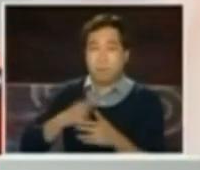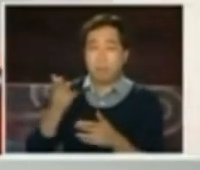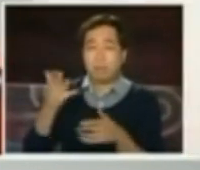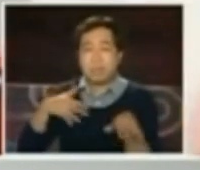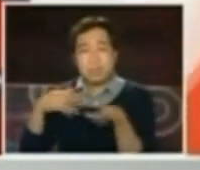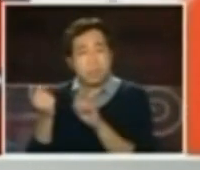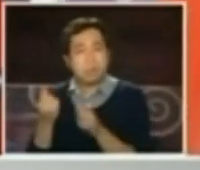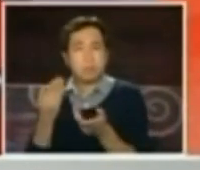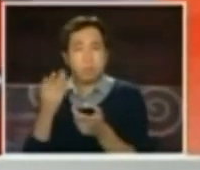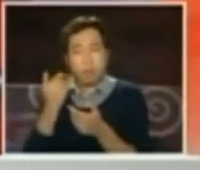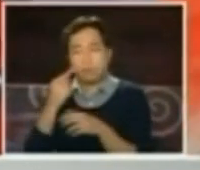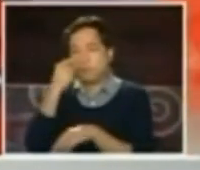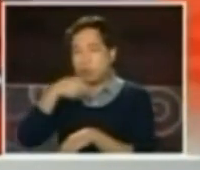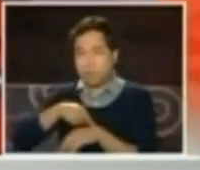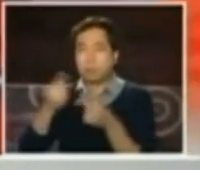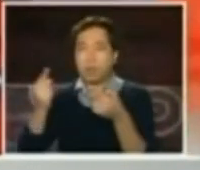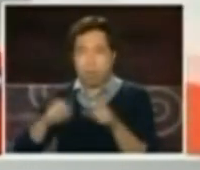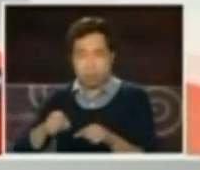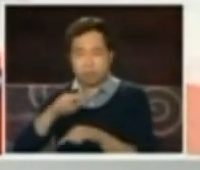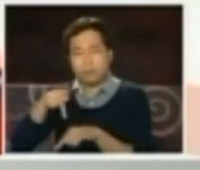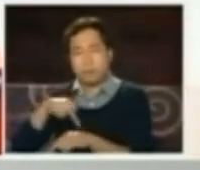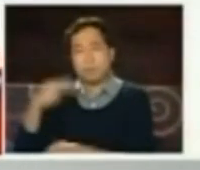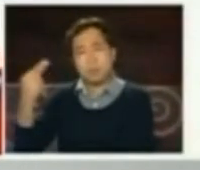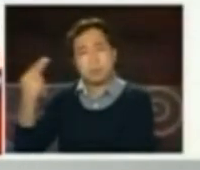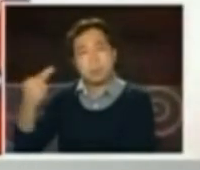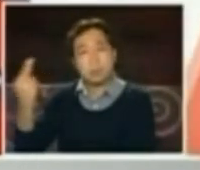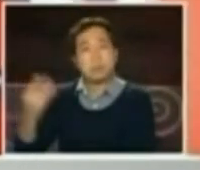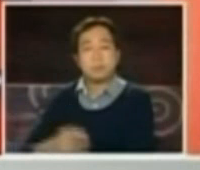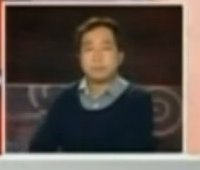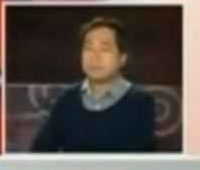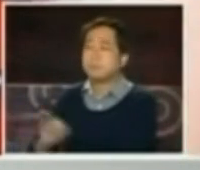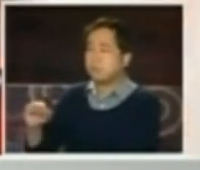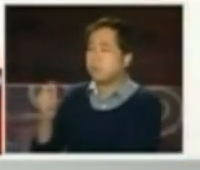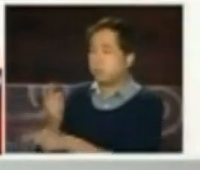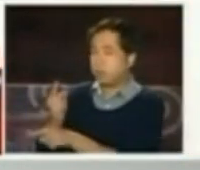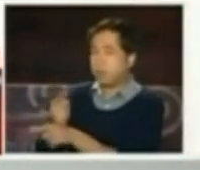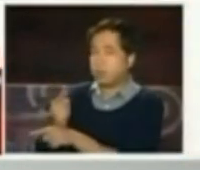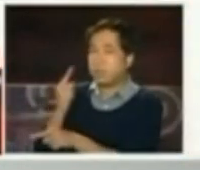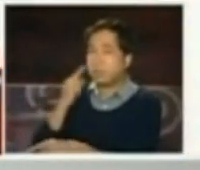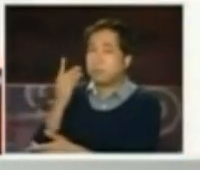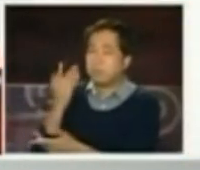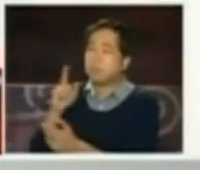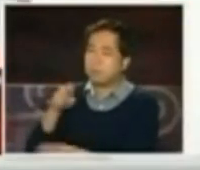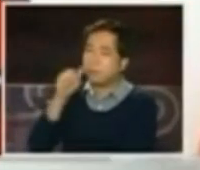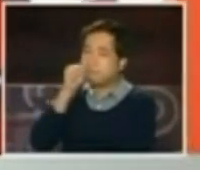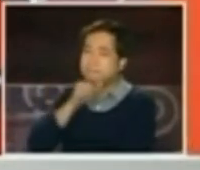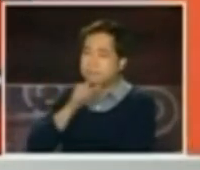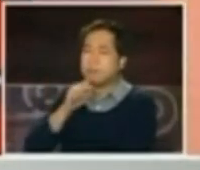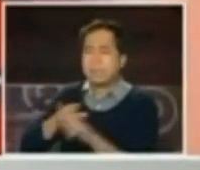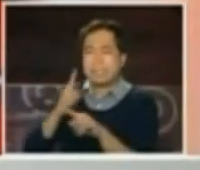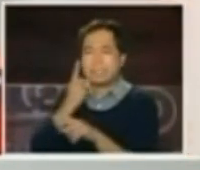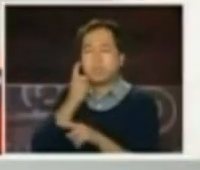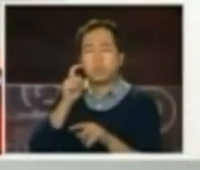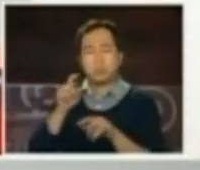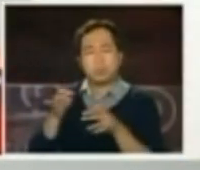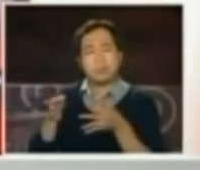first time that it has happened in Philippine history. That's right. And I suppose we should all be patient. But like I said, there must